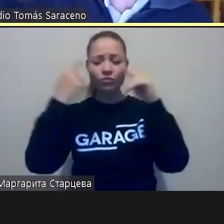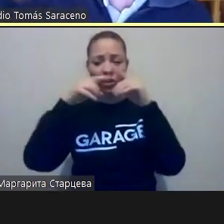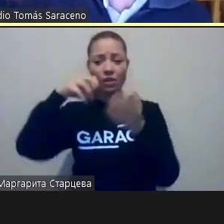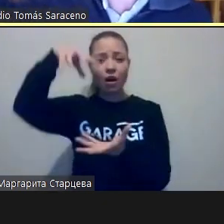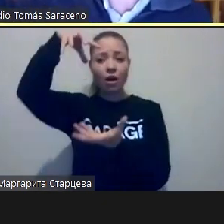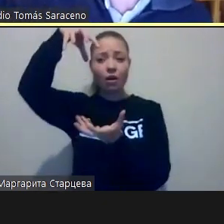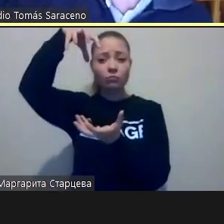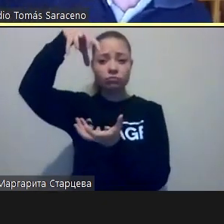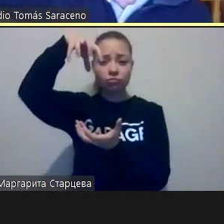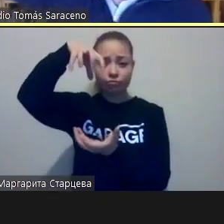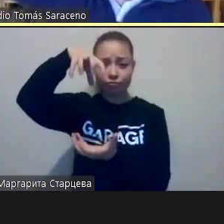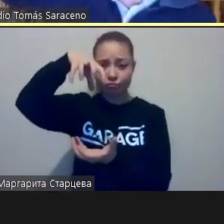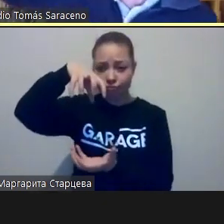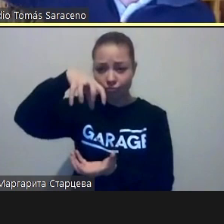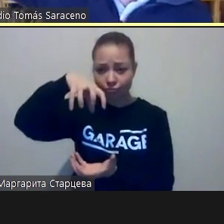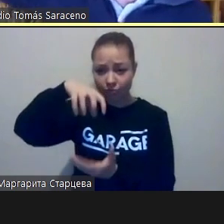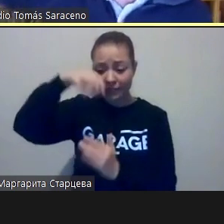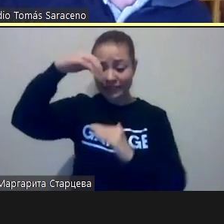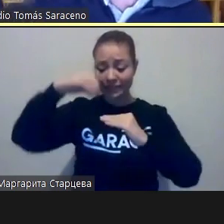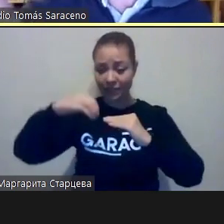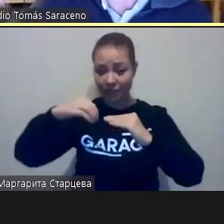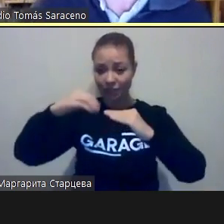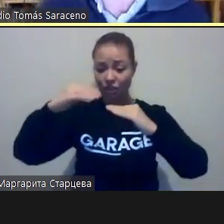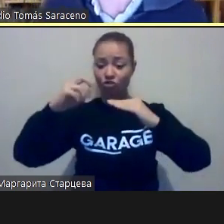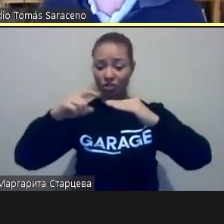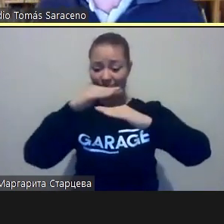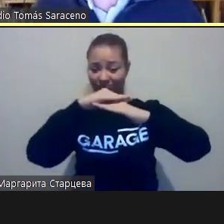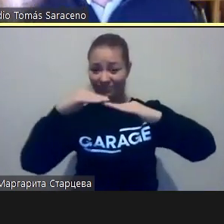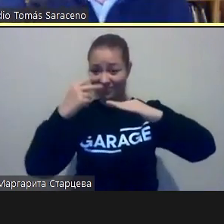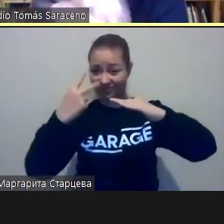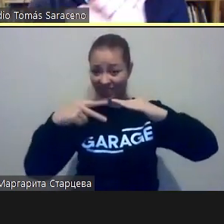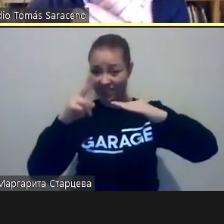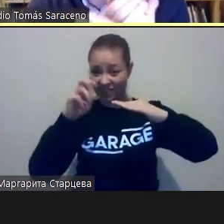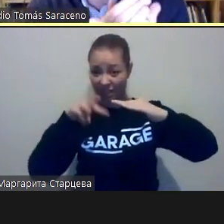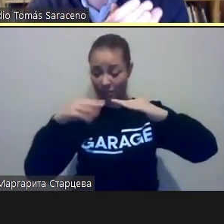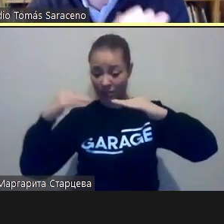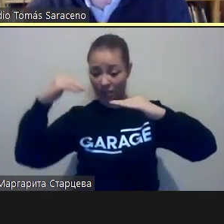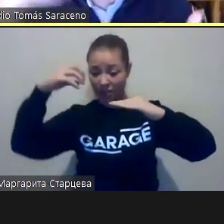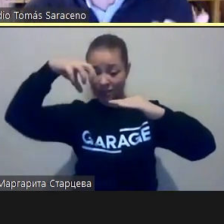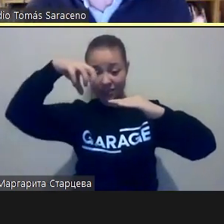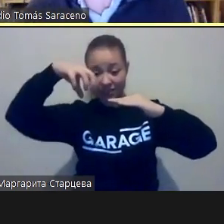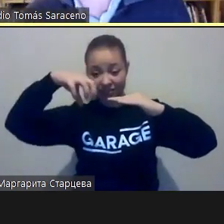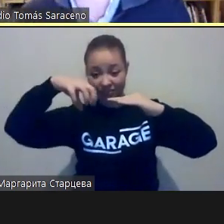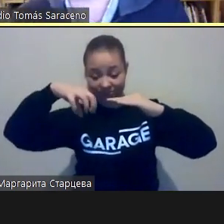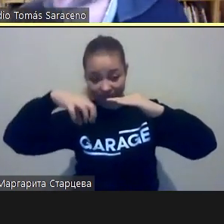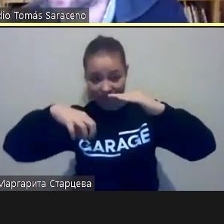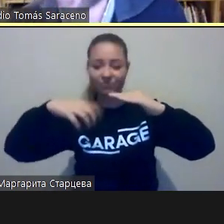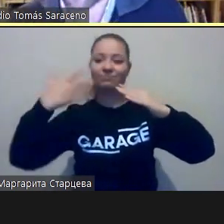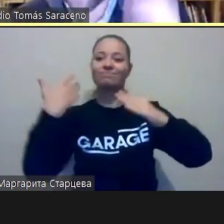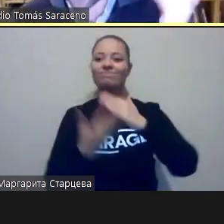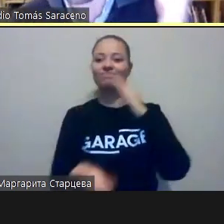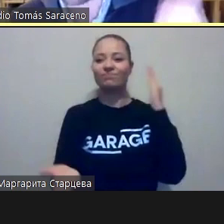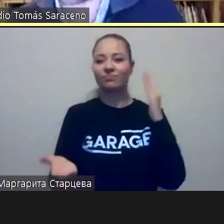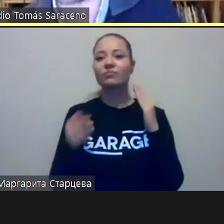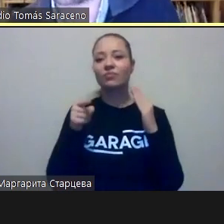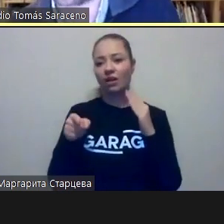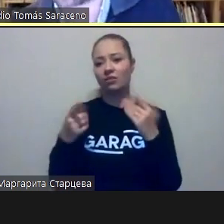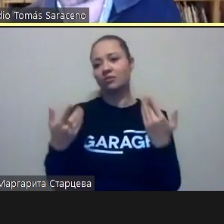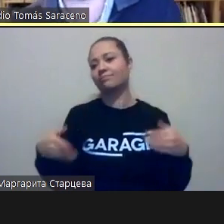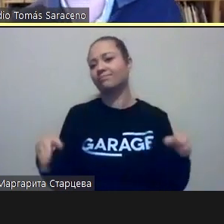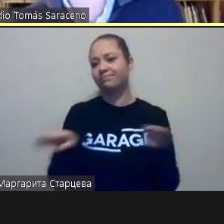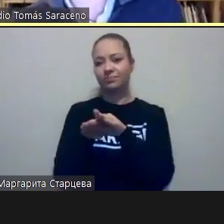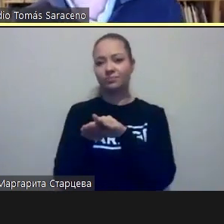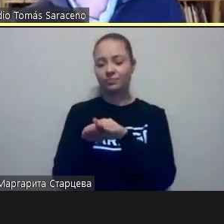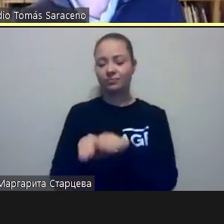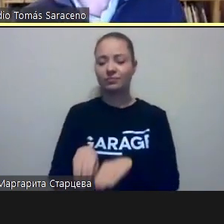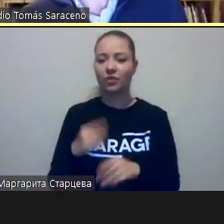20 up ceilings that where there's otherwise, and then they terminate the flight and they brought it down. And I said, what about, I talked to the engineer,